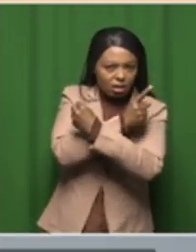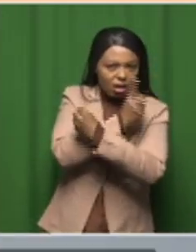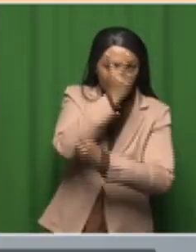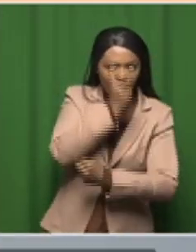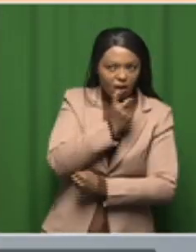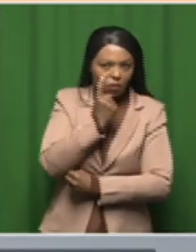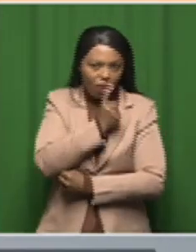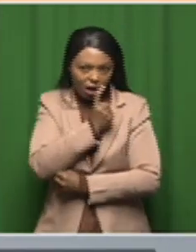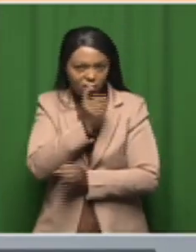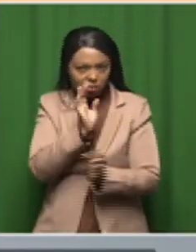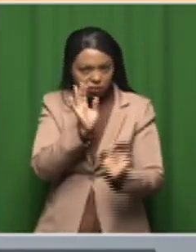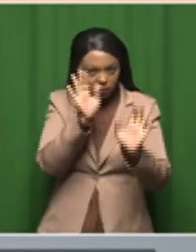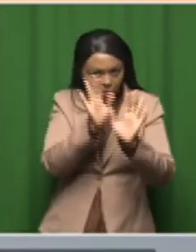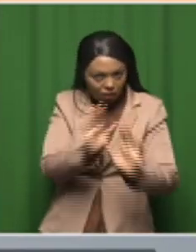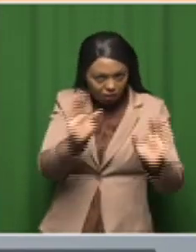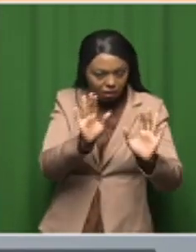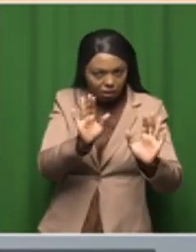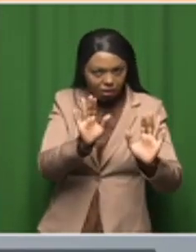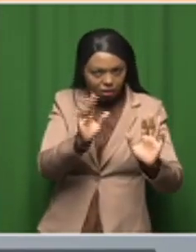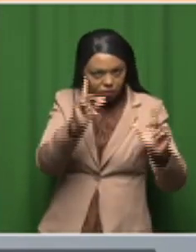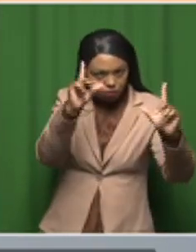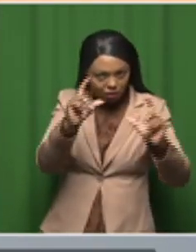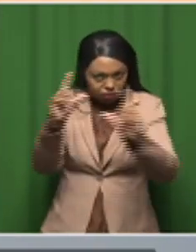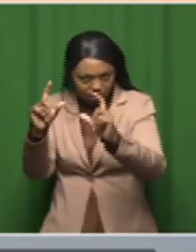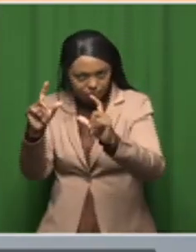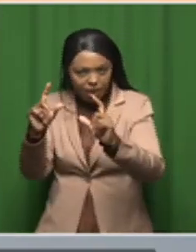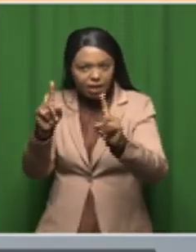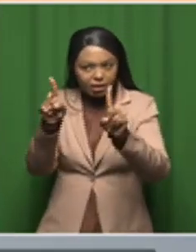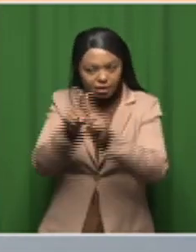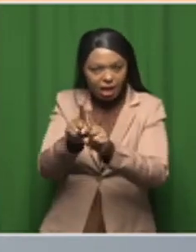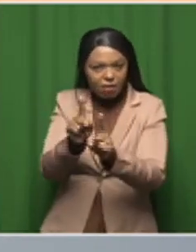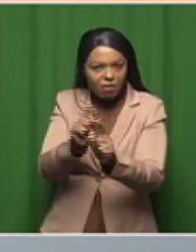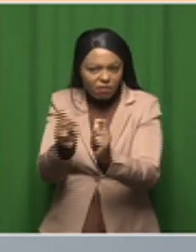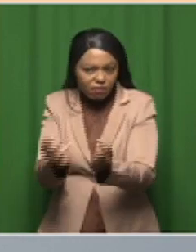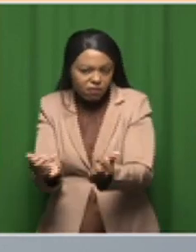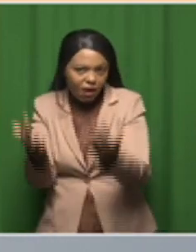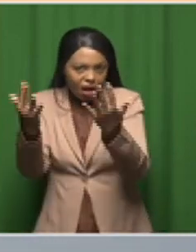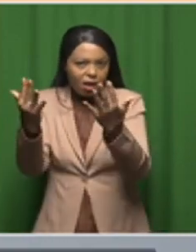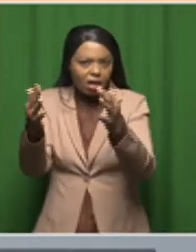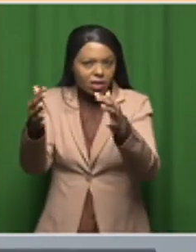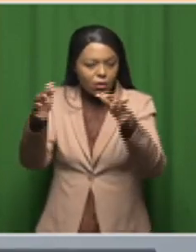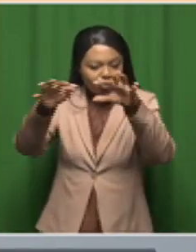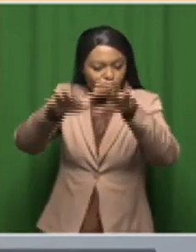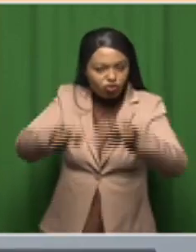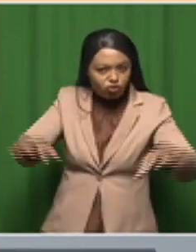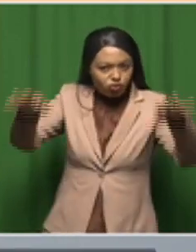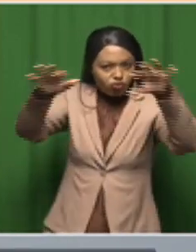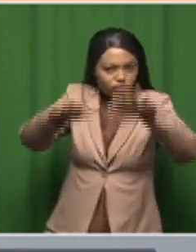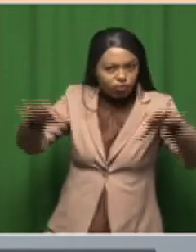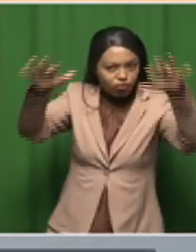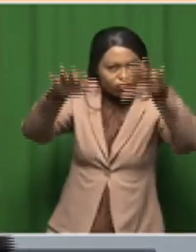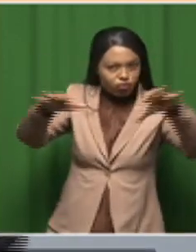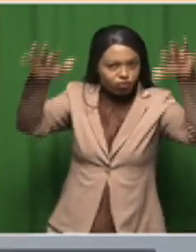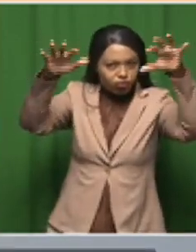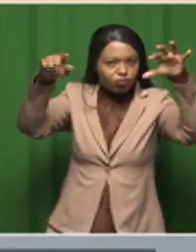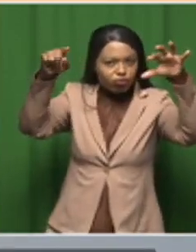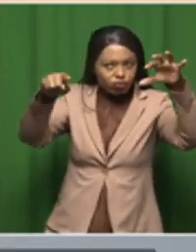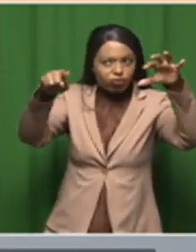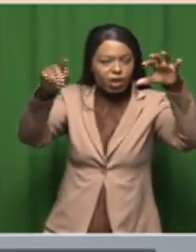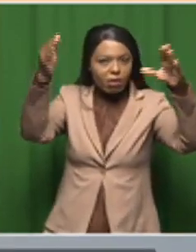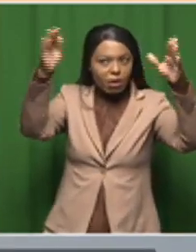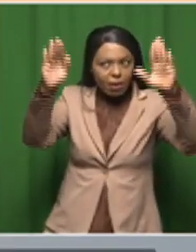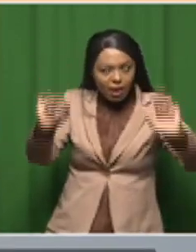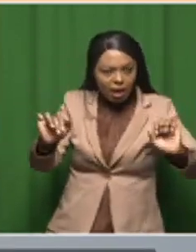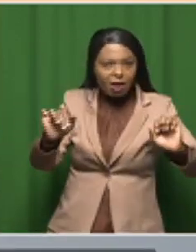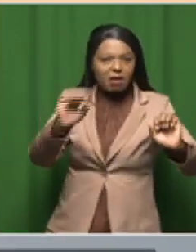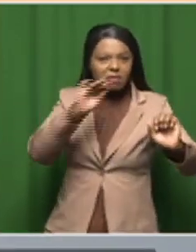and white, but there's also symbolisms of fire and smoke that's also coming through in some of the works, and that obviously speaks to the ecological trauma